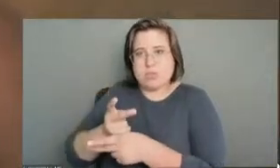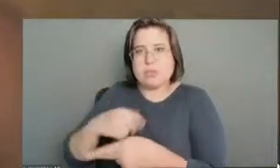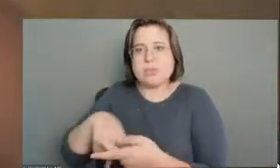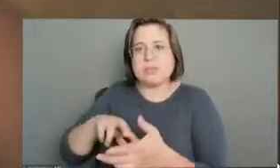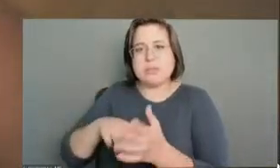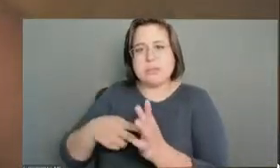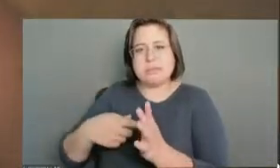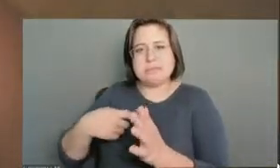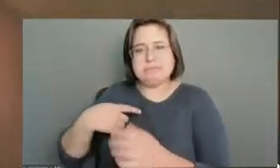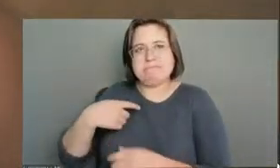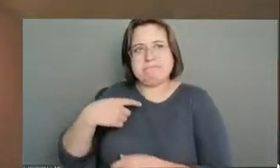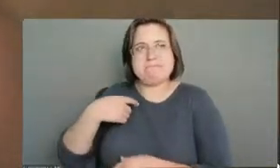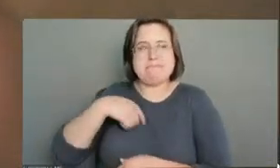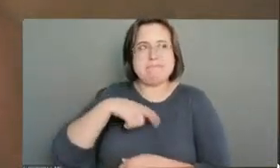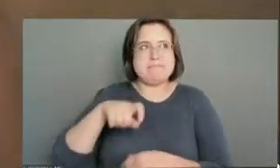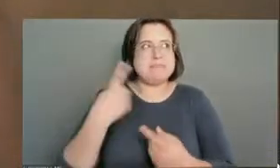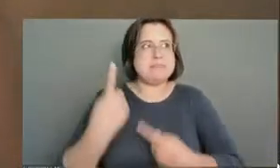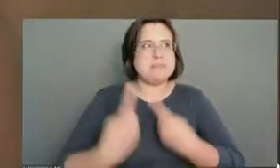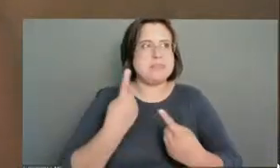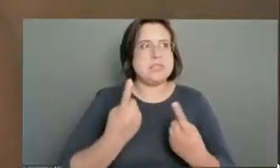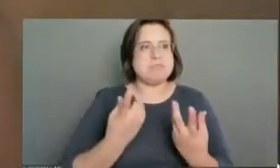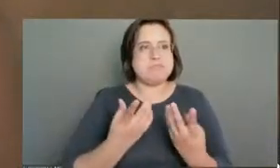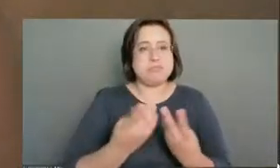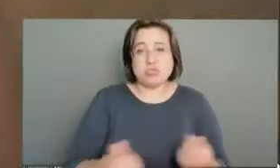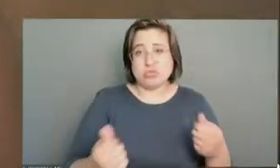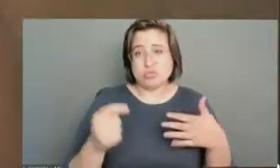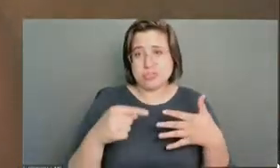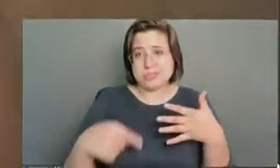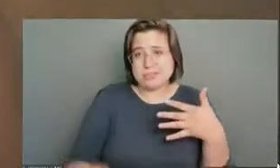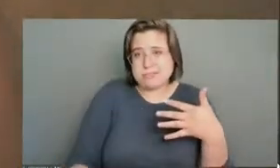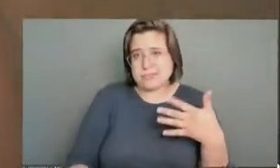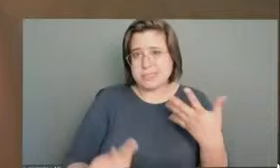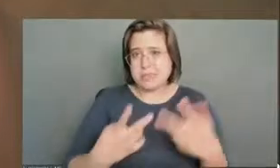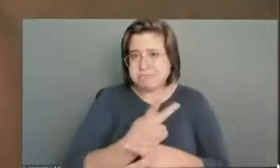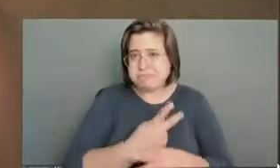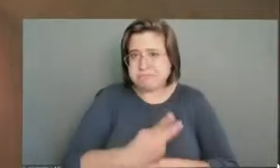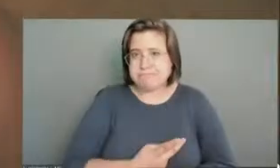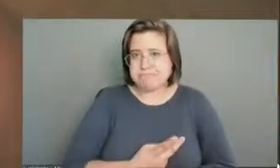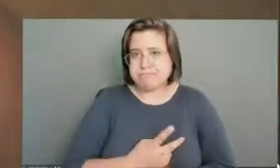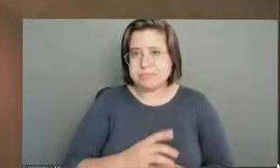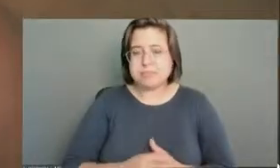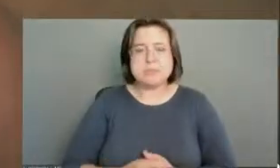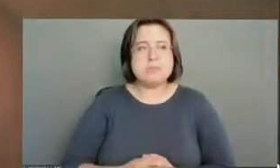think what solutions can we do in order to bring that to them. You can have